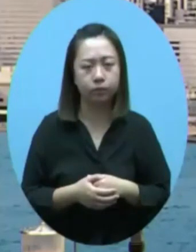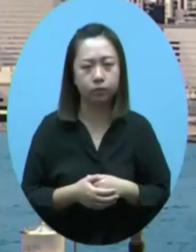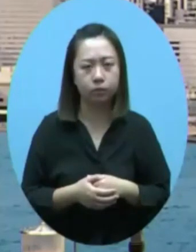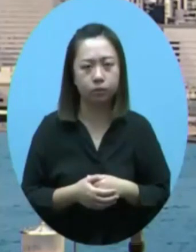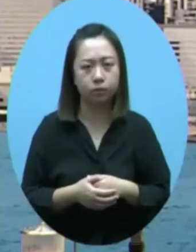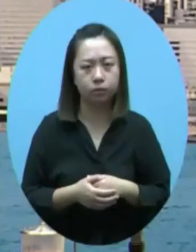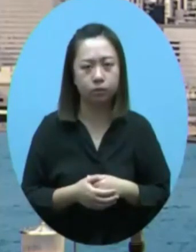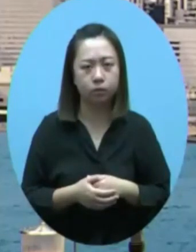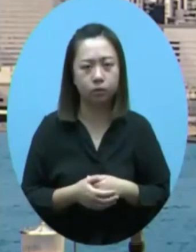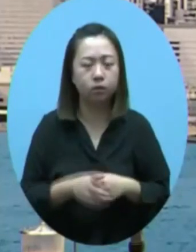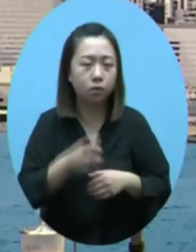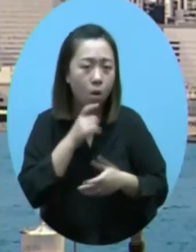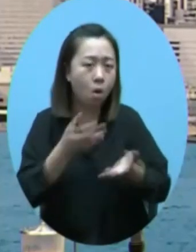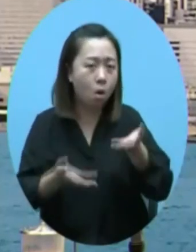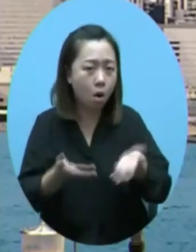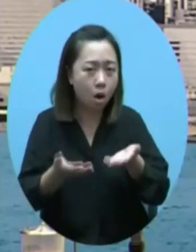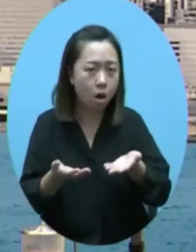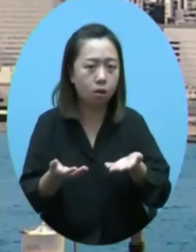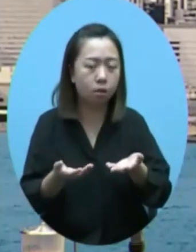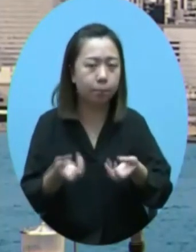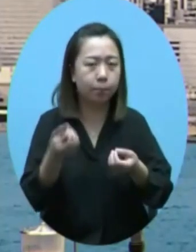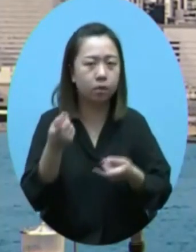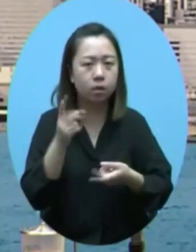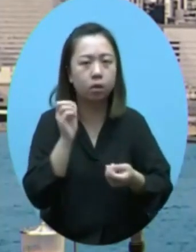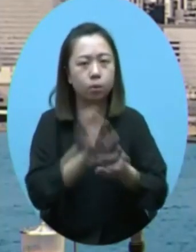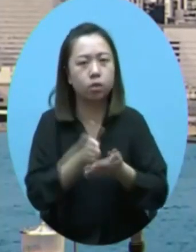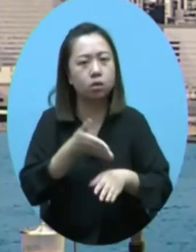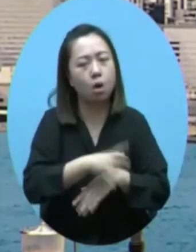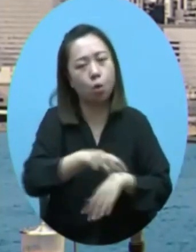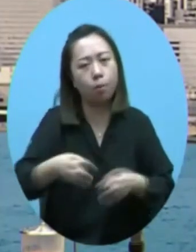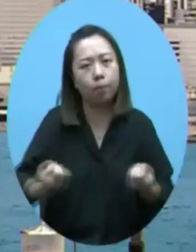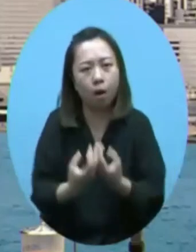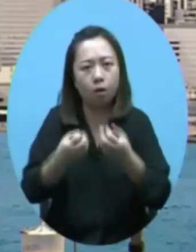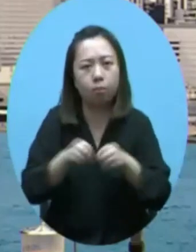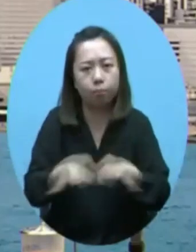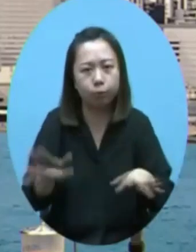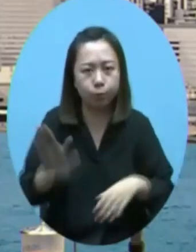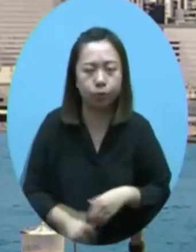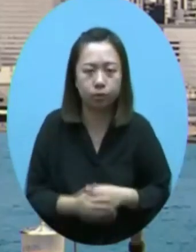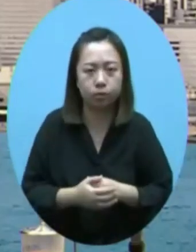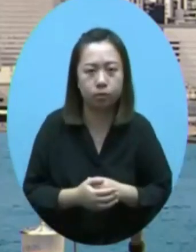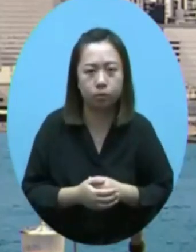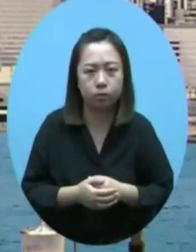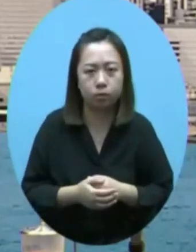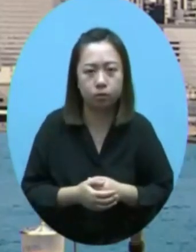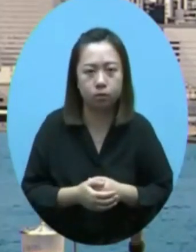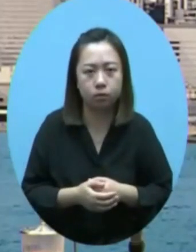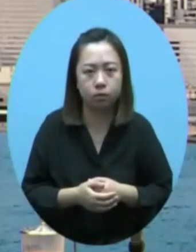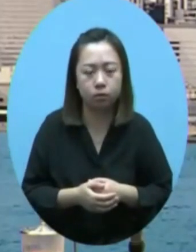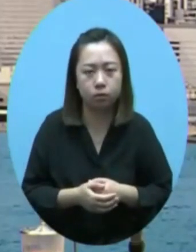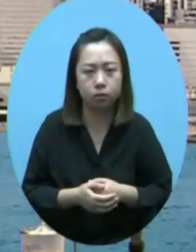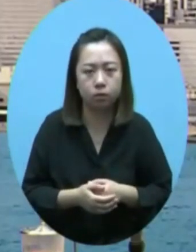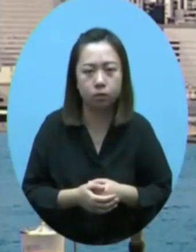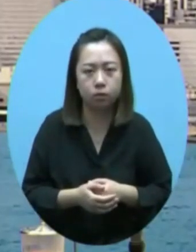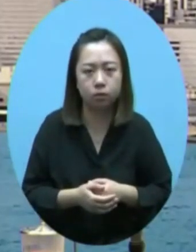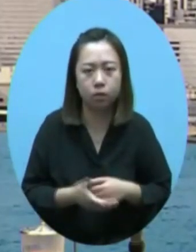a wide community outbreak. So I'm not sure about universal testing, because unless you